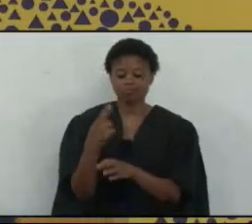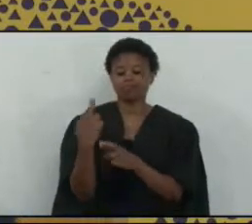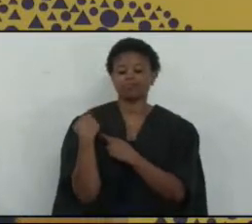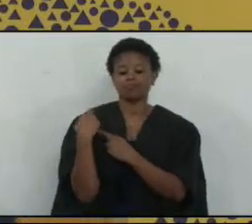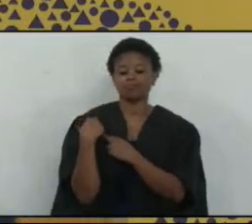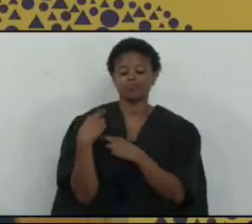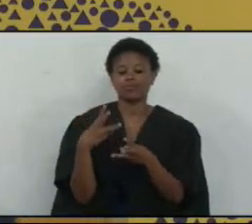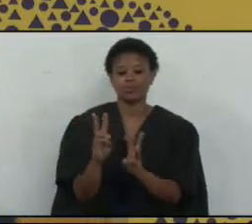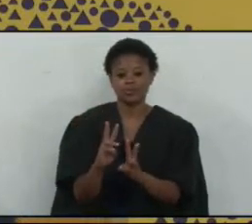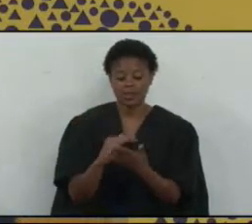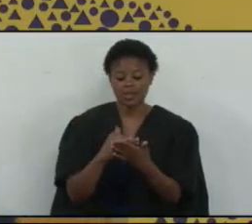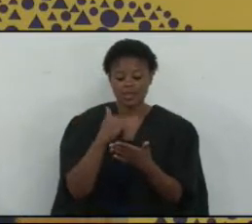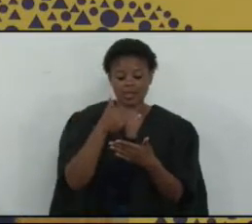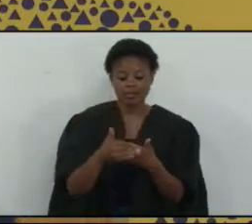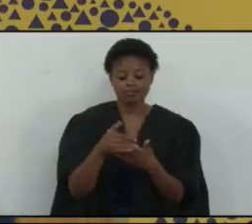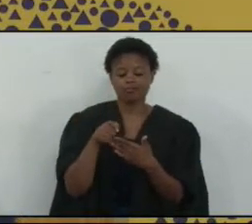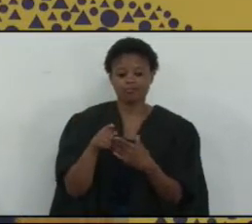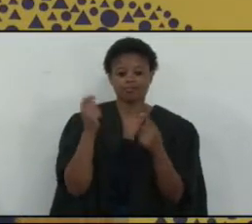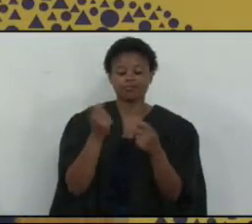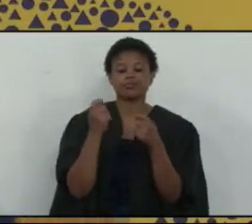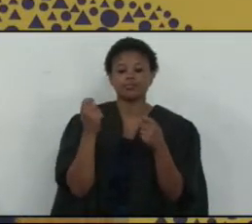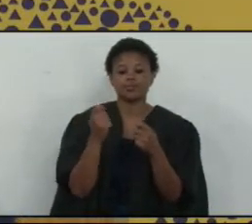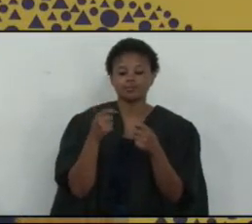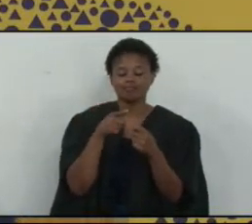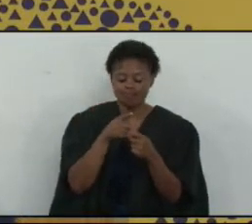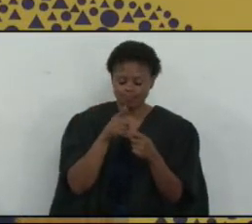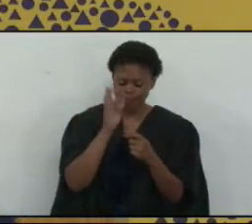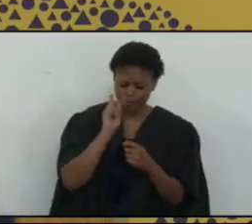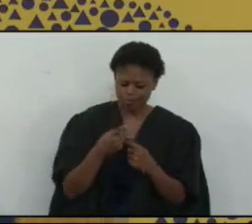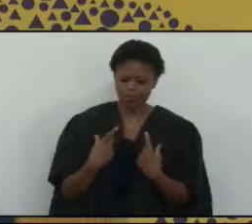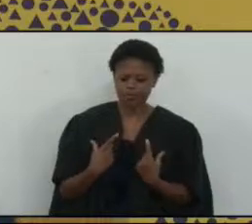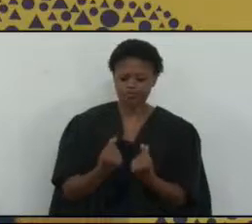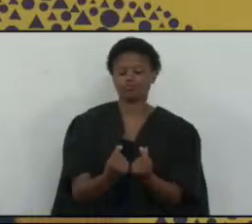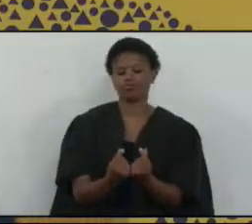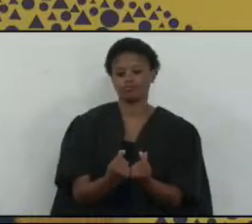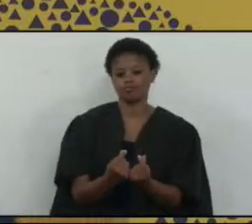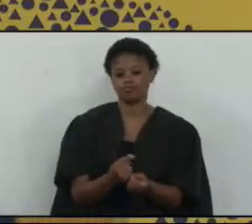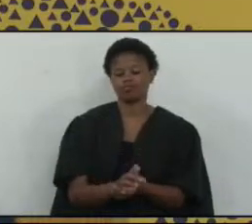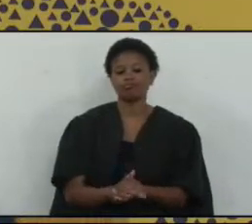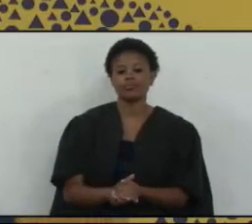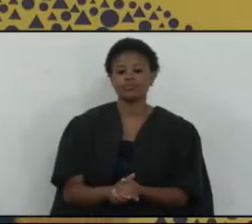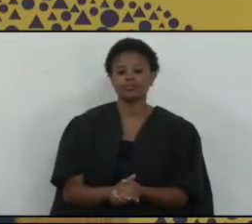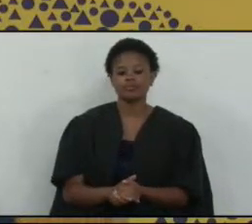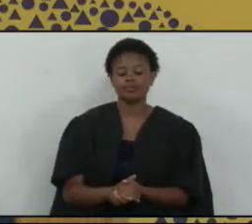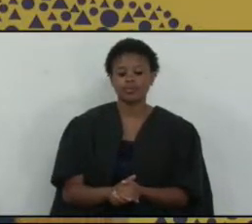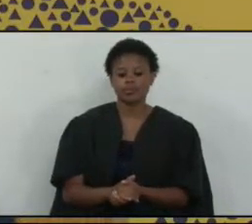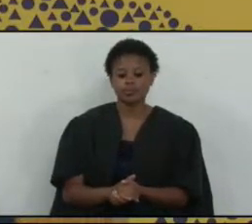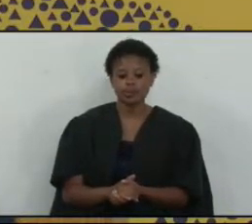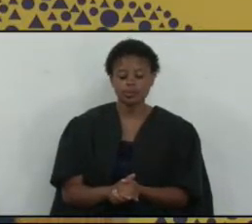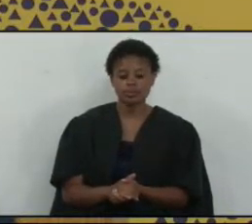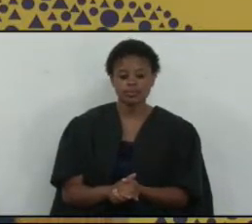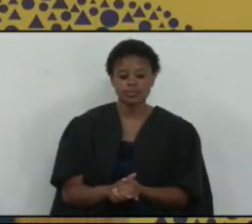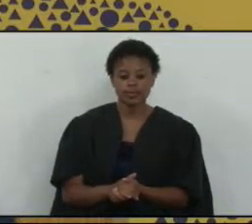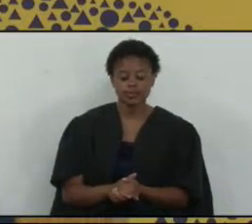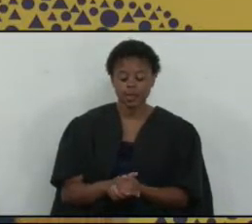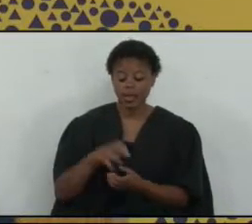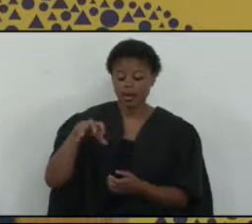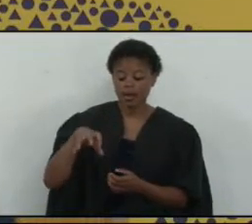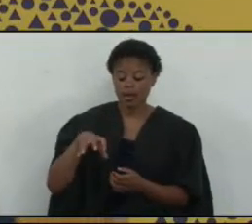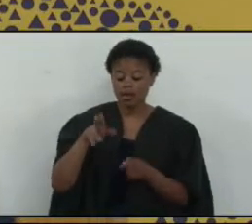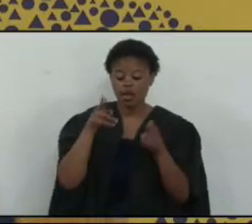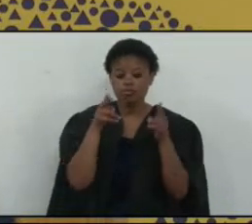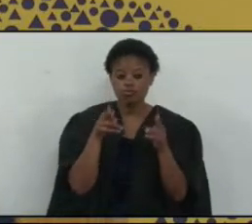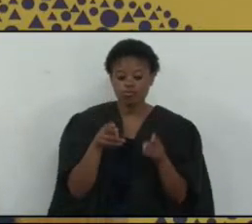manner, after this ceremony. You deserve it. As the Faculty of Humanities graduates,